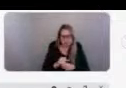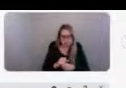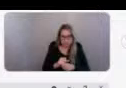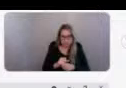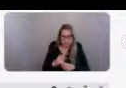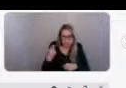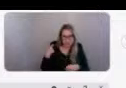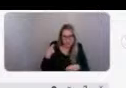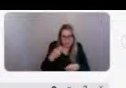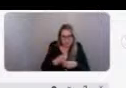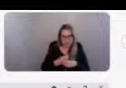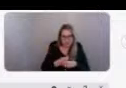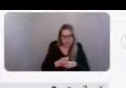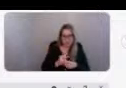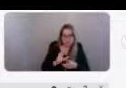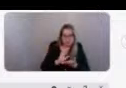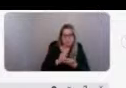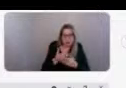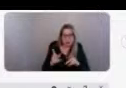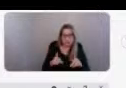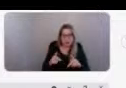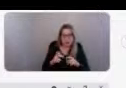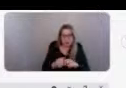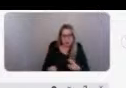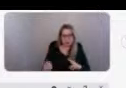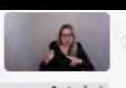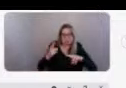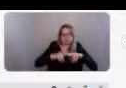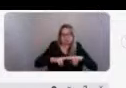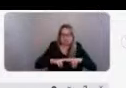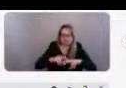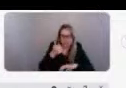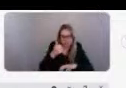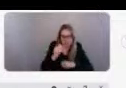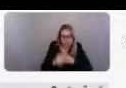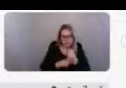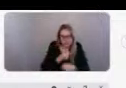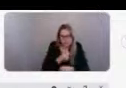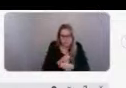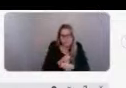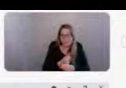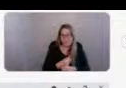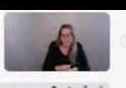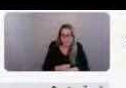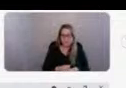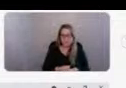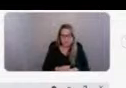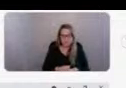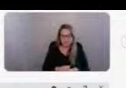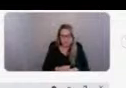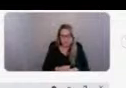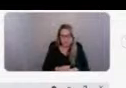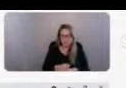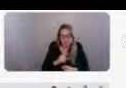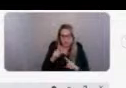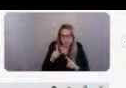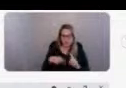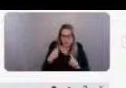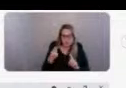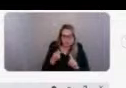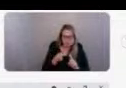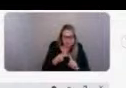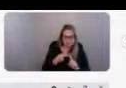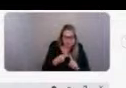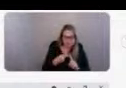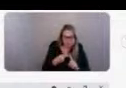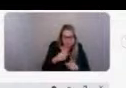population has grown significantly in the past 10 years the commission seems to go into executive session whenever compliance with the voting